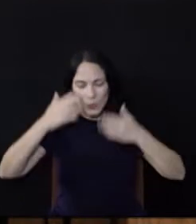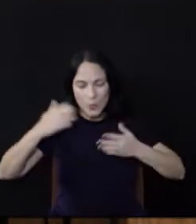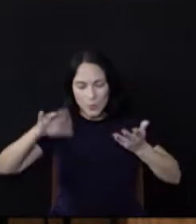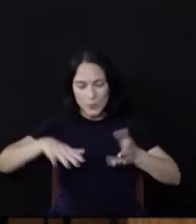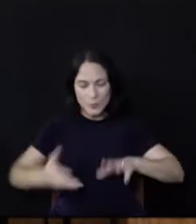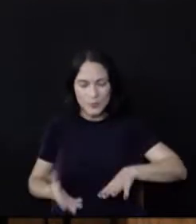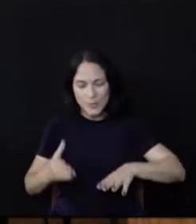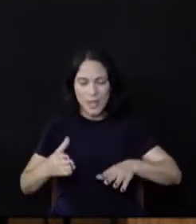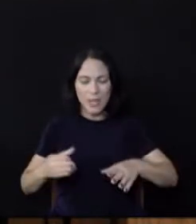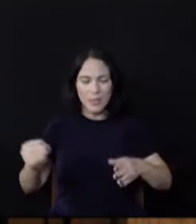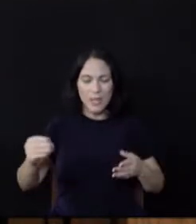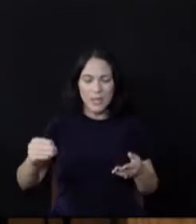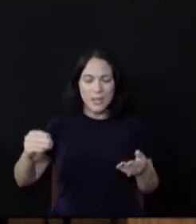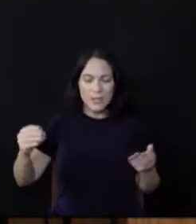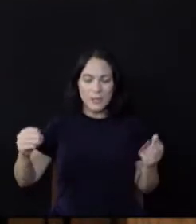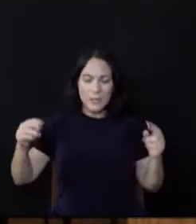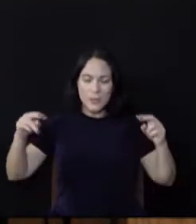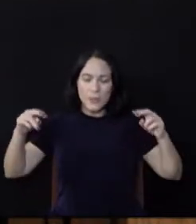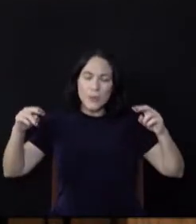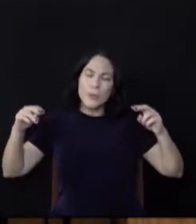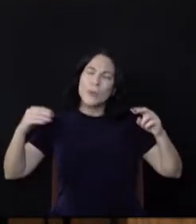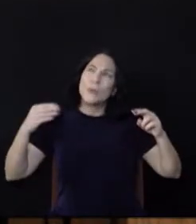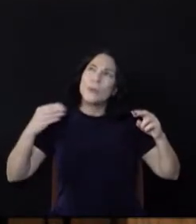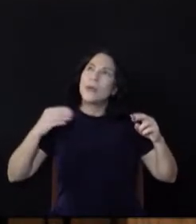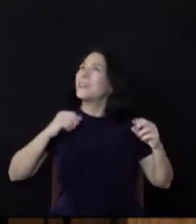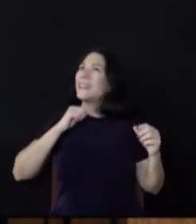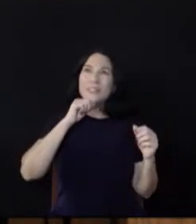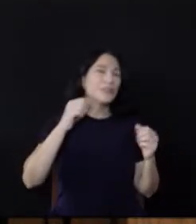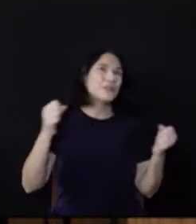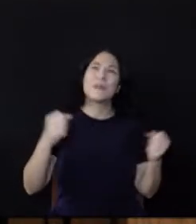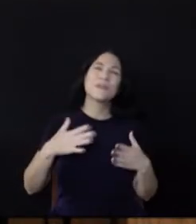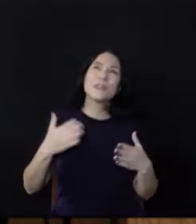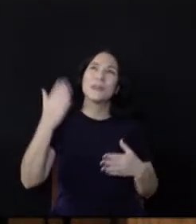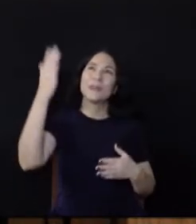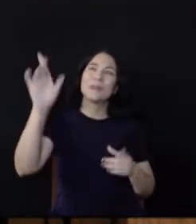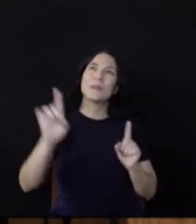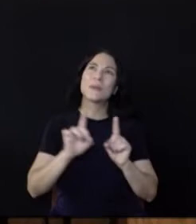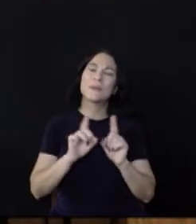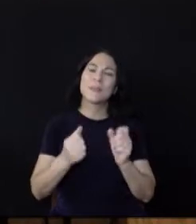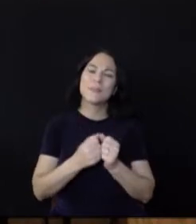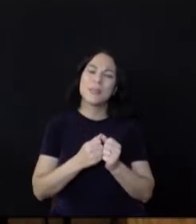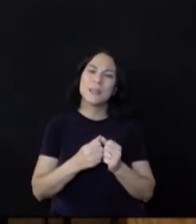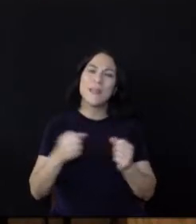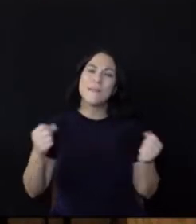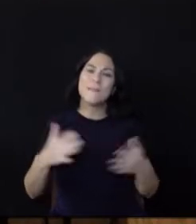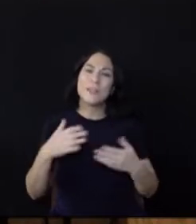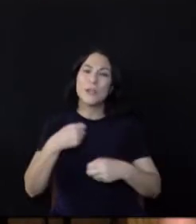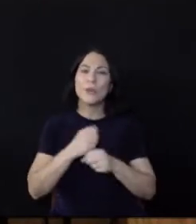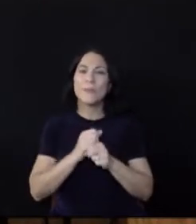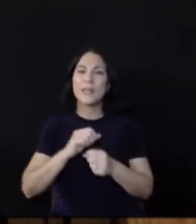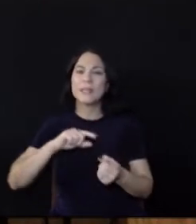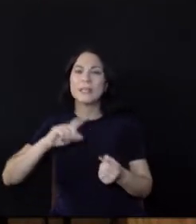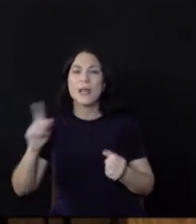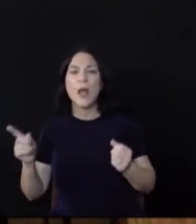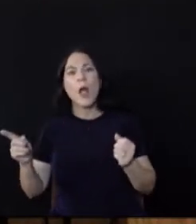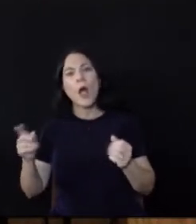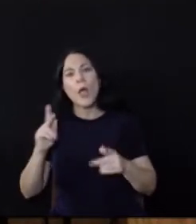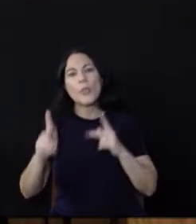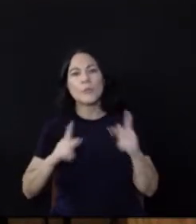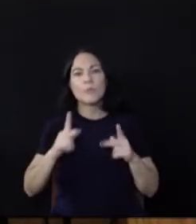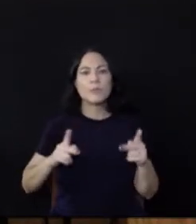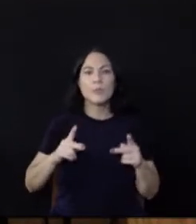are with me. When fear drives others to panic, or to maliciousness, or